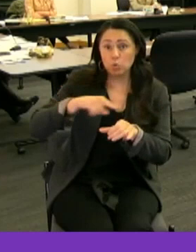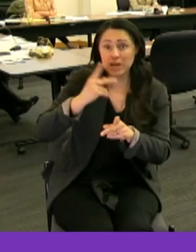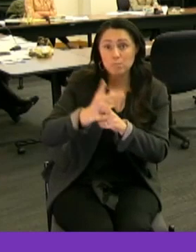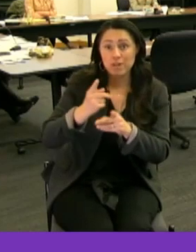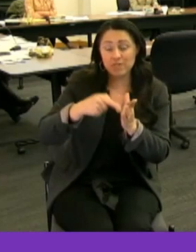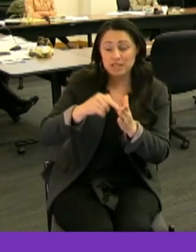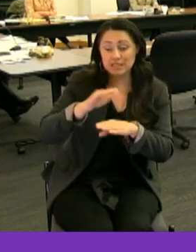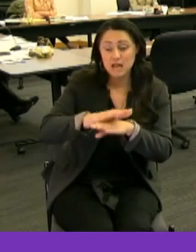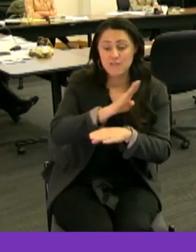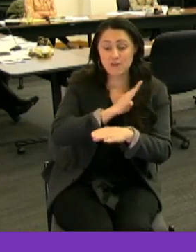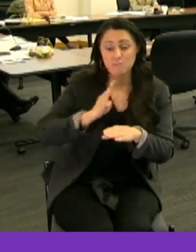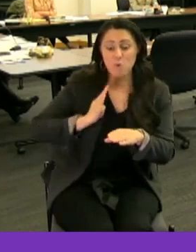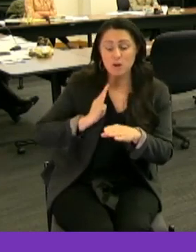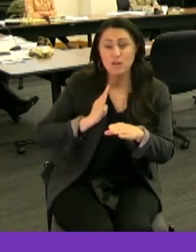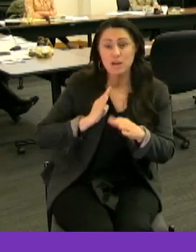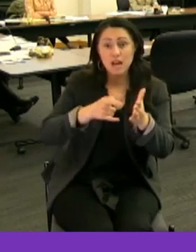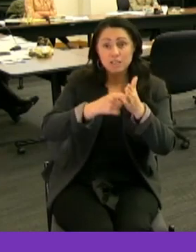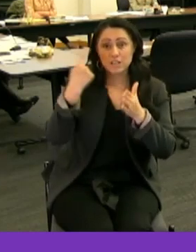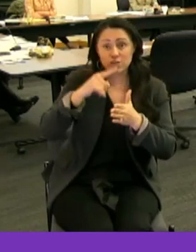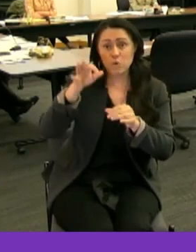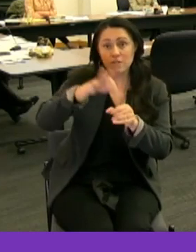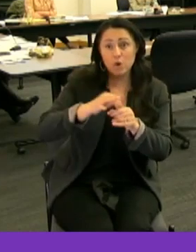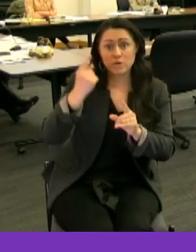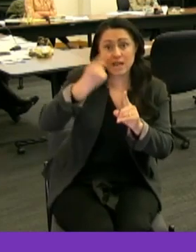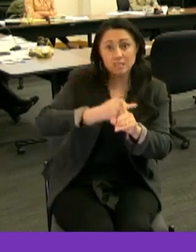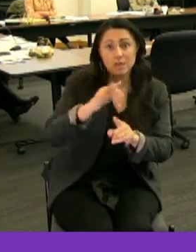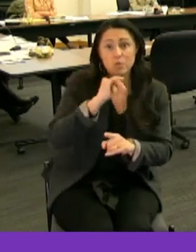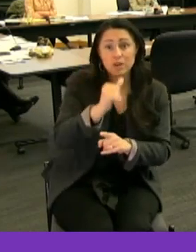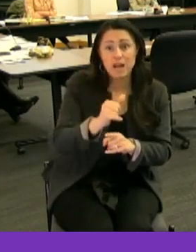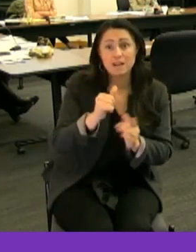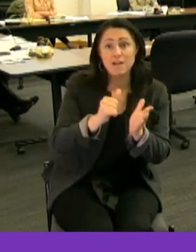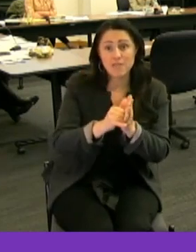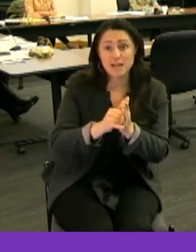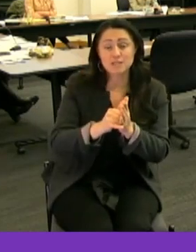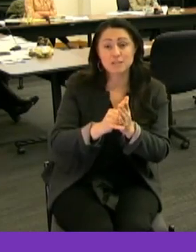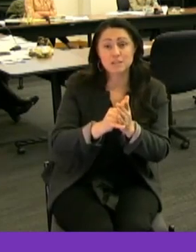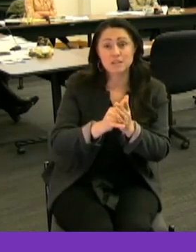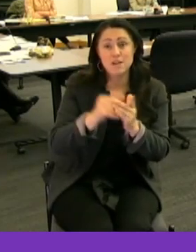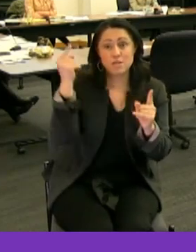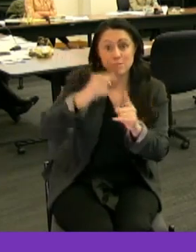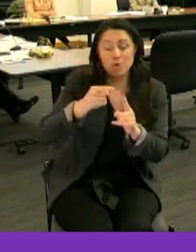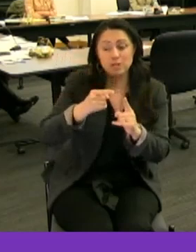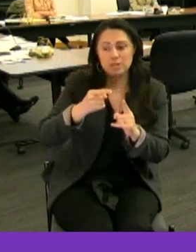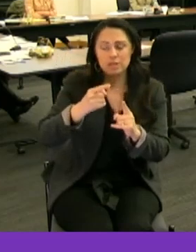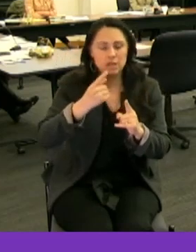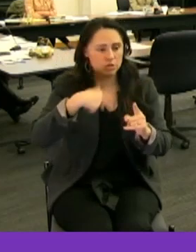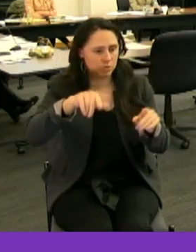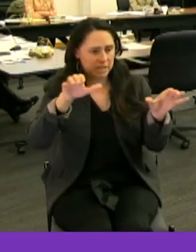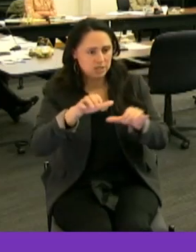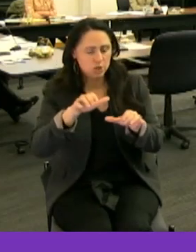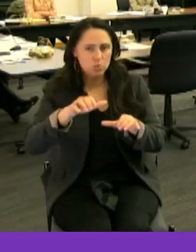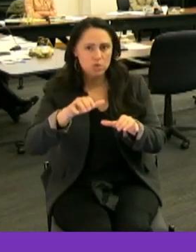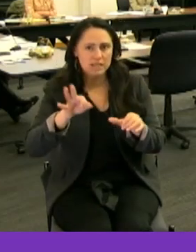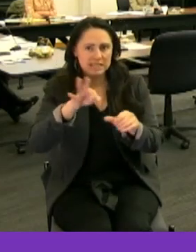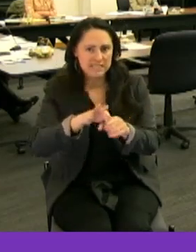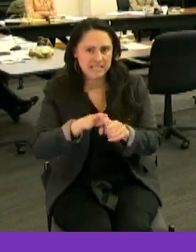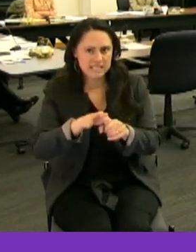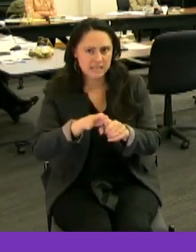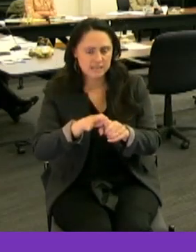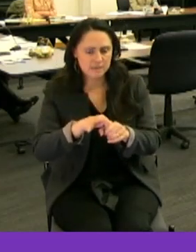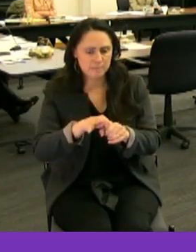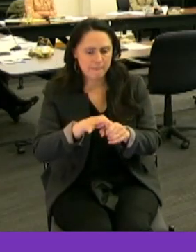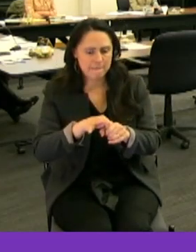on the board agenda for a vote in next month or not? That's what the direction that I Do need. we do a consensus, Carl? Well,